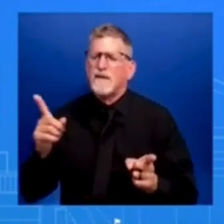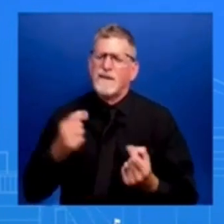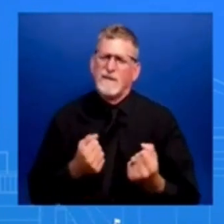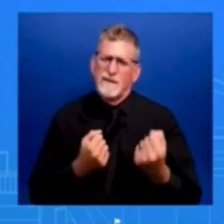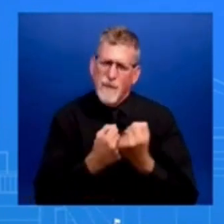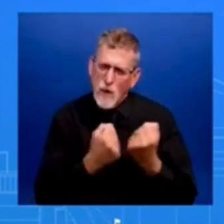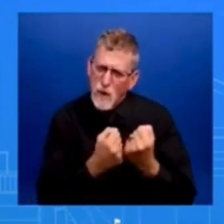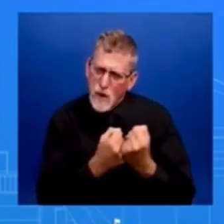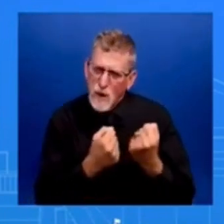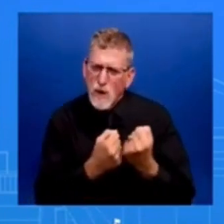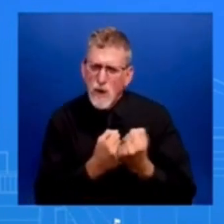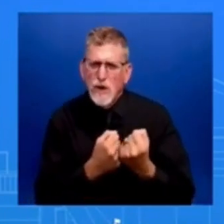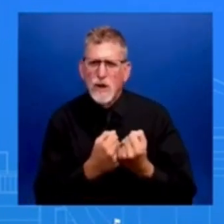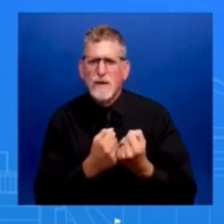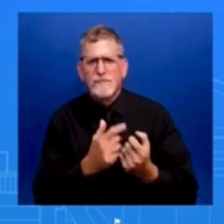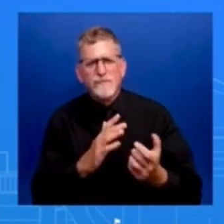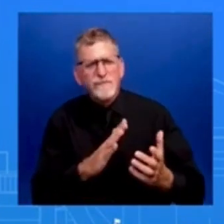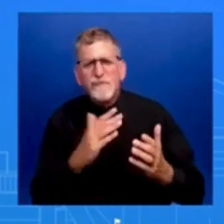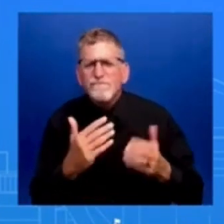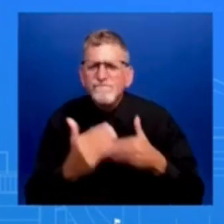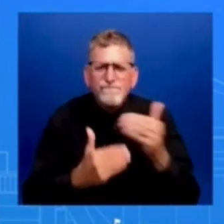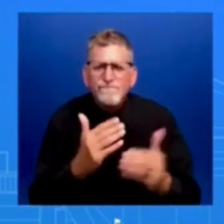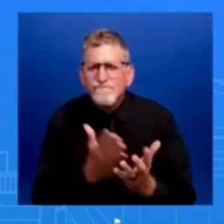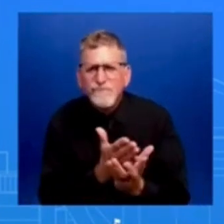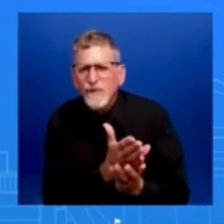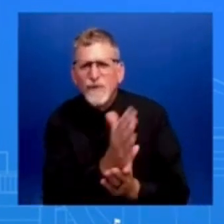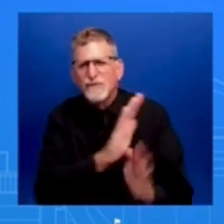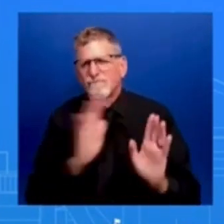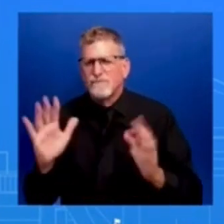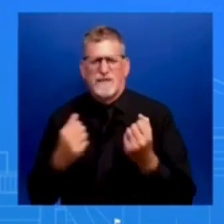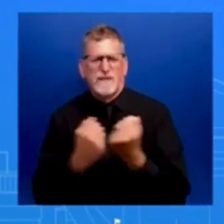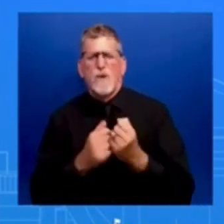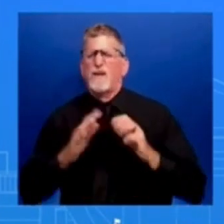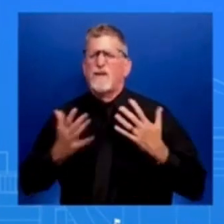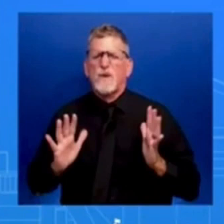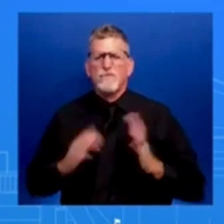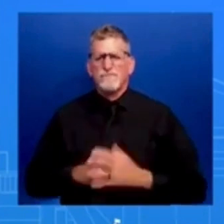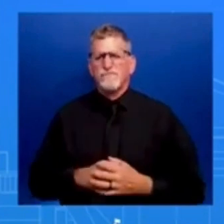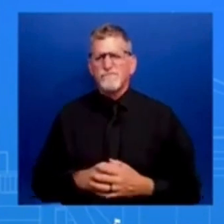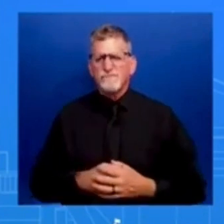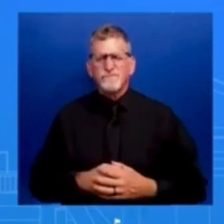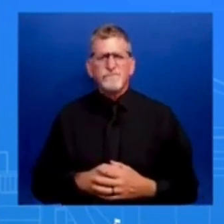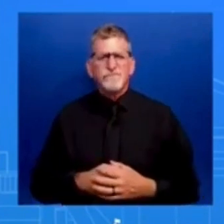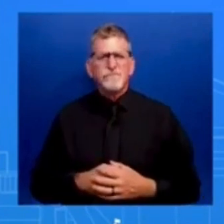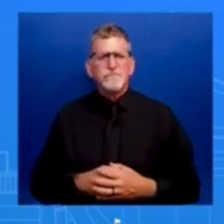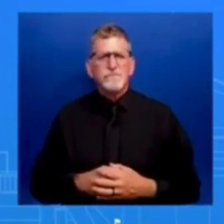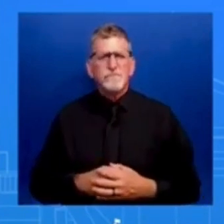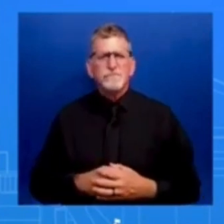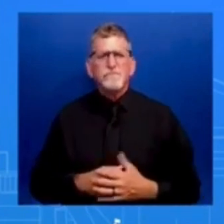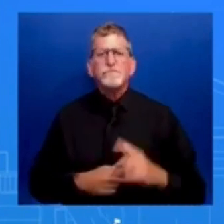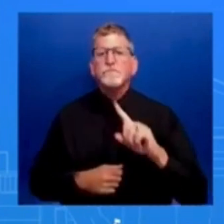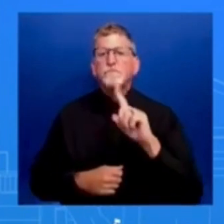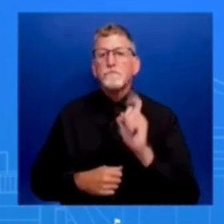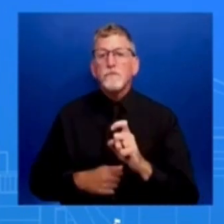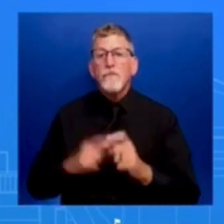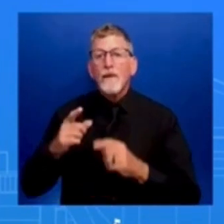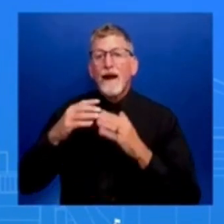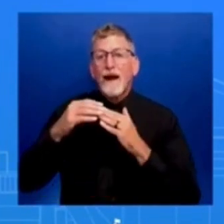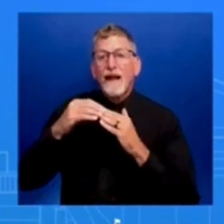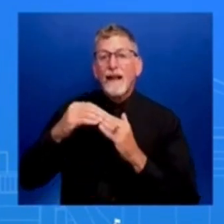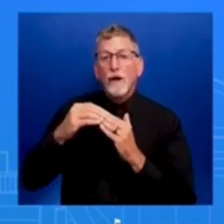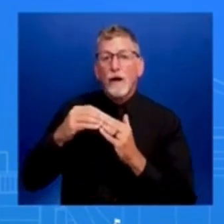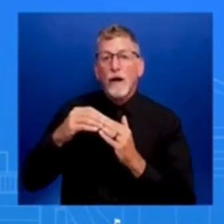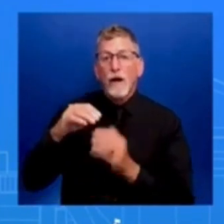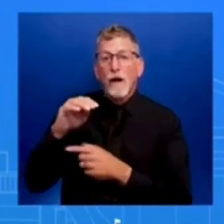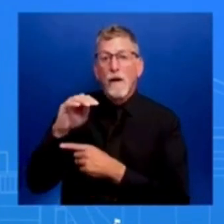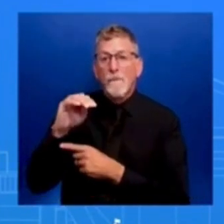that. And on Leader McConnell, he mentioned that the president called him yesterday. Can you talk